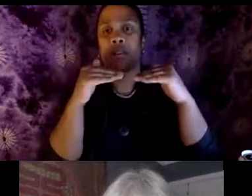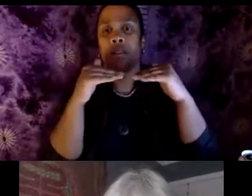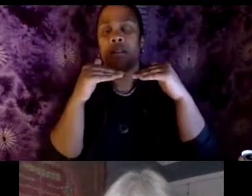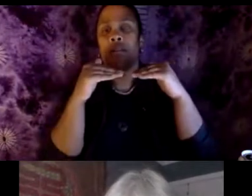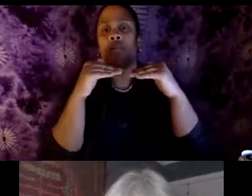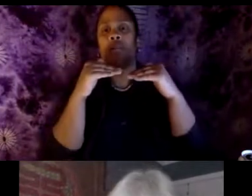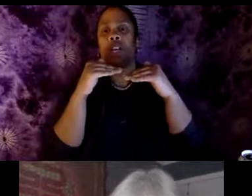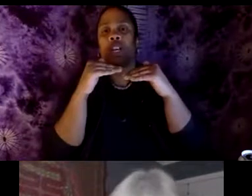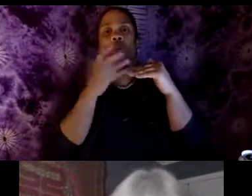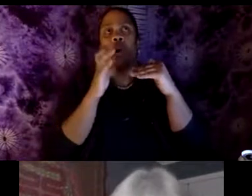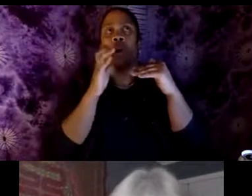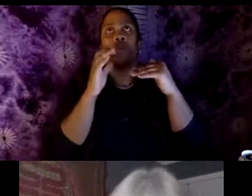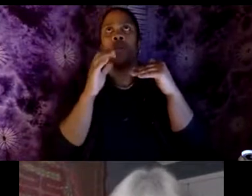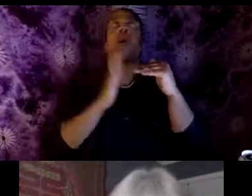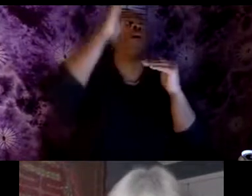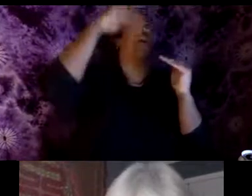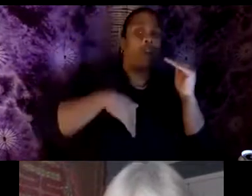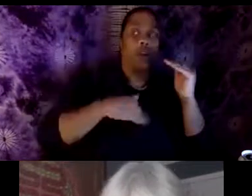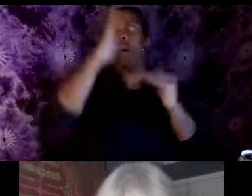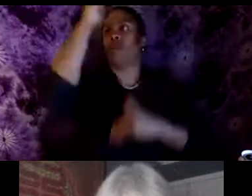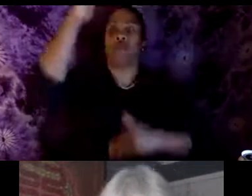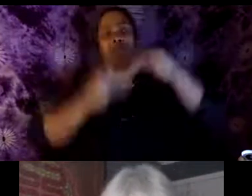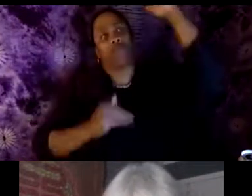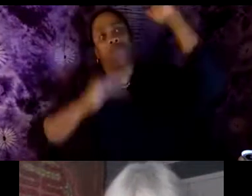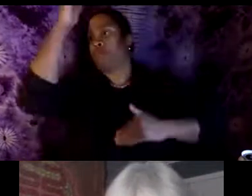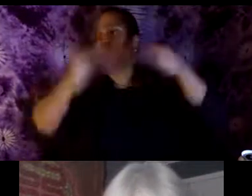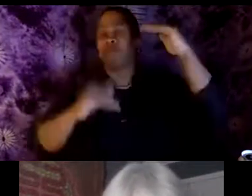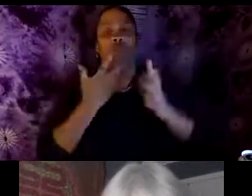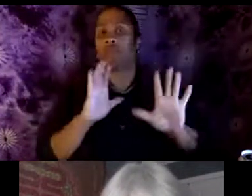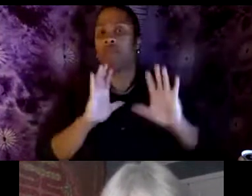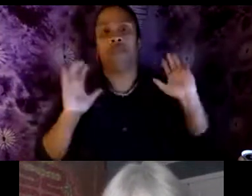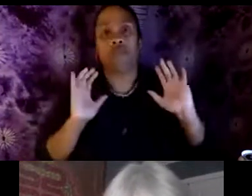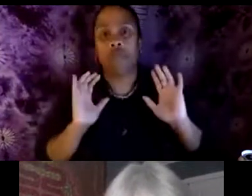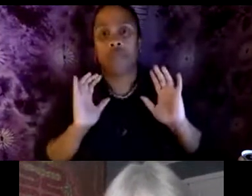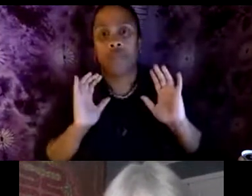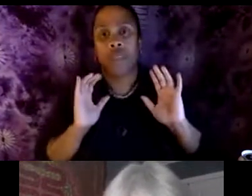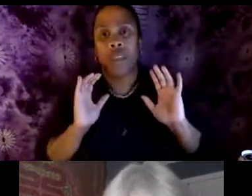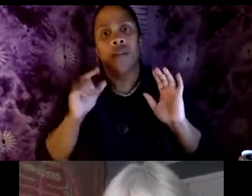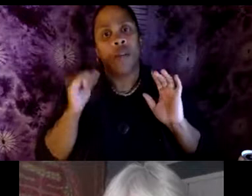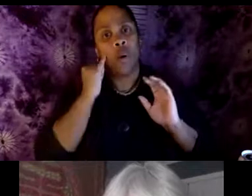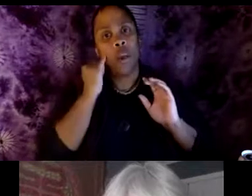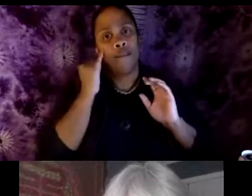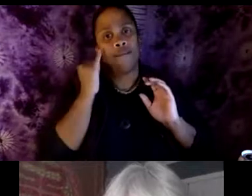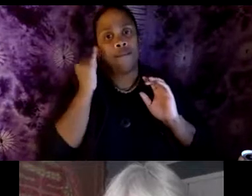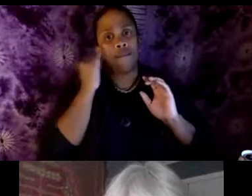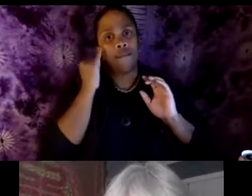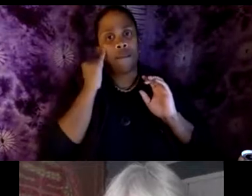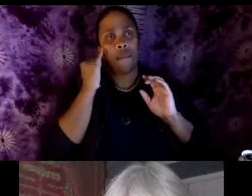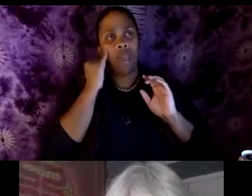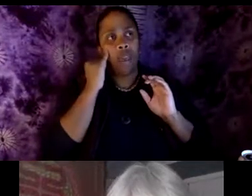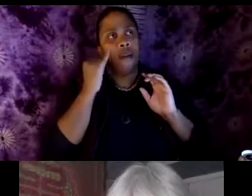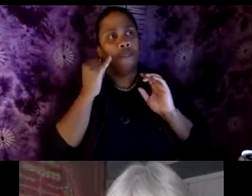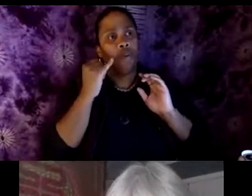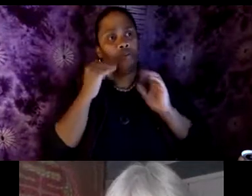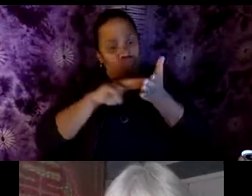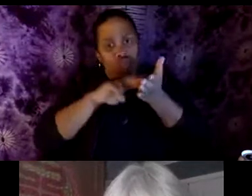not swinging one way or the other. And it really, I feel like if you looked it up, you'd see like a ton of symptoms that you could